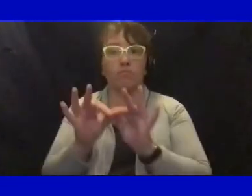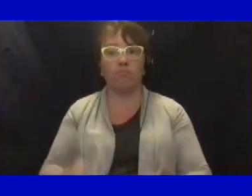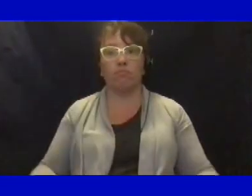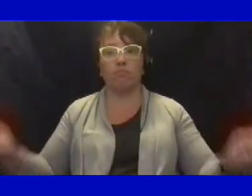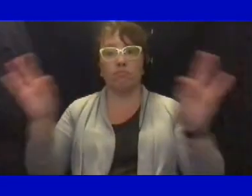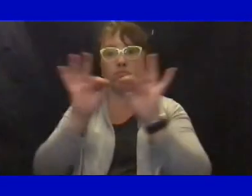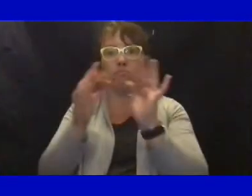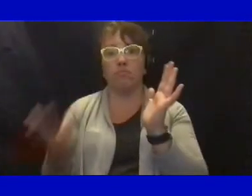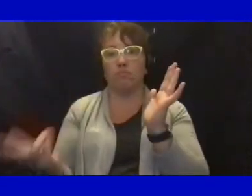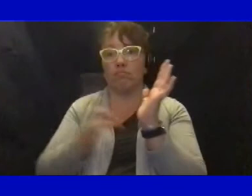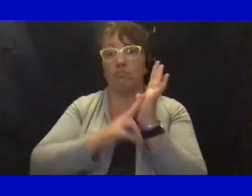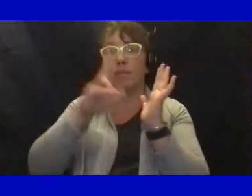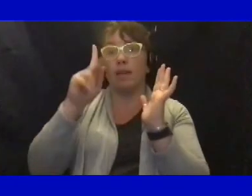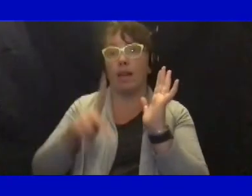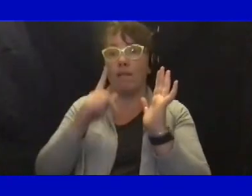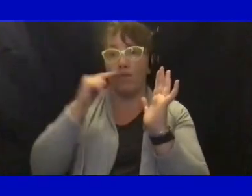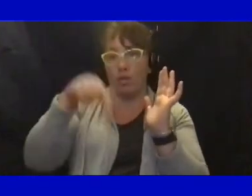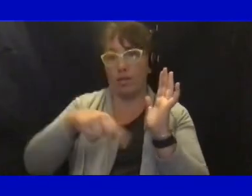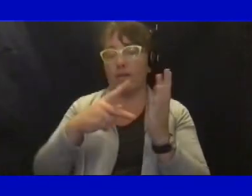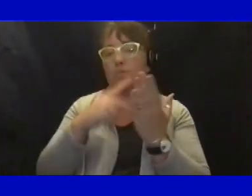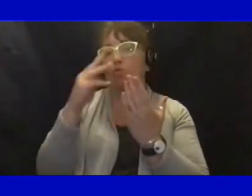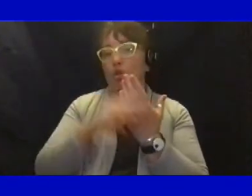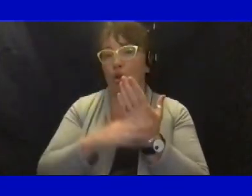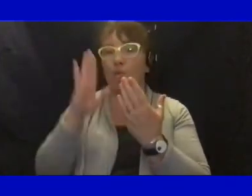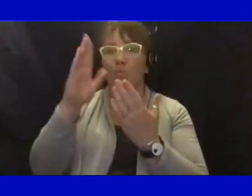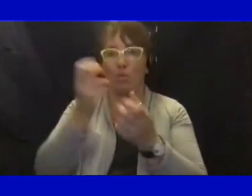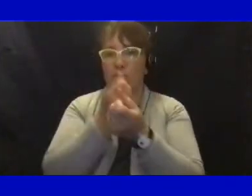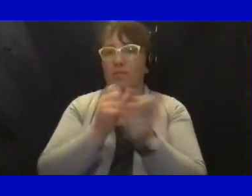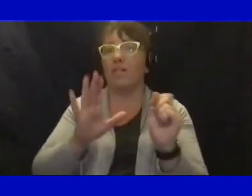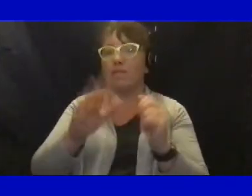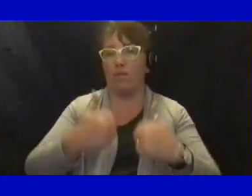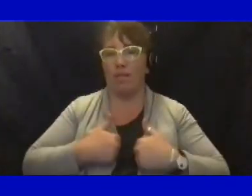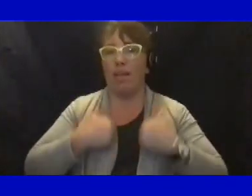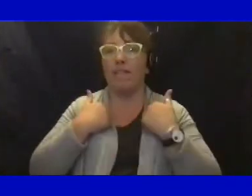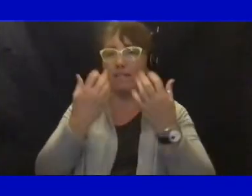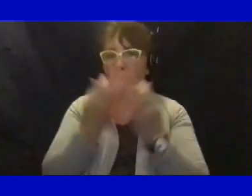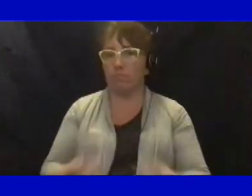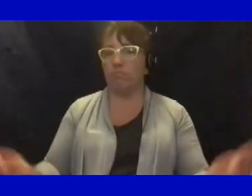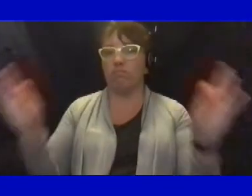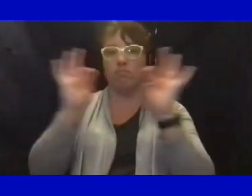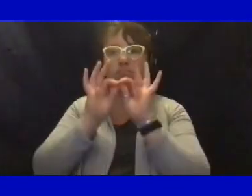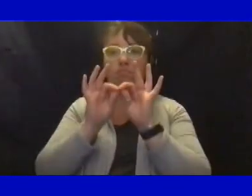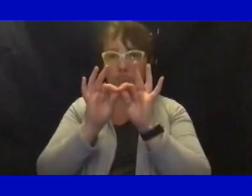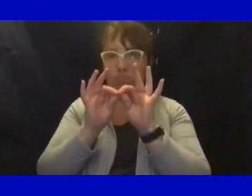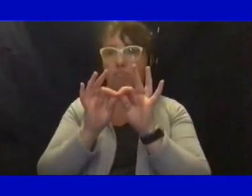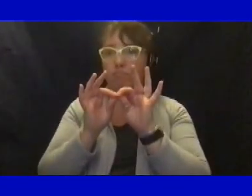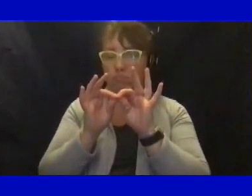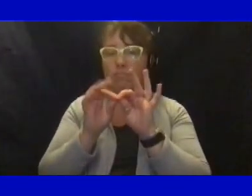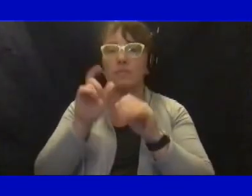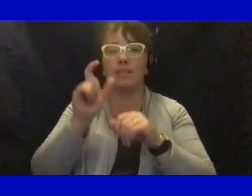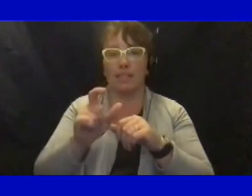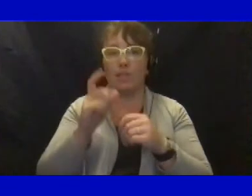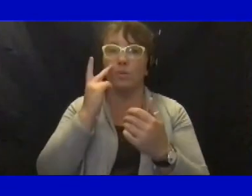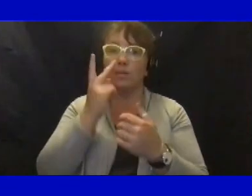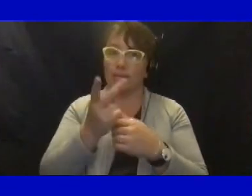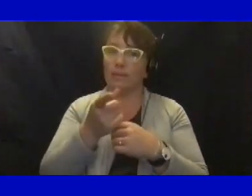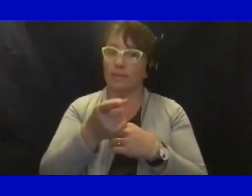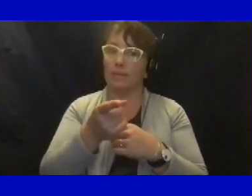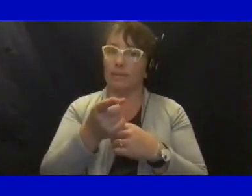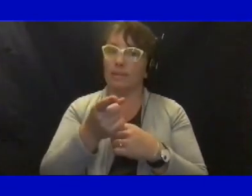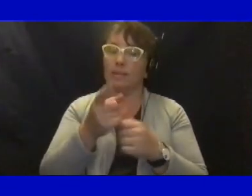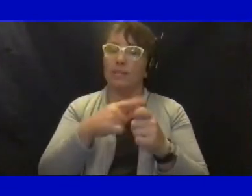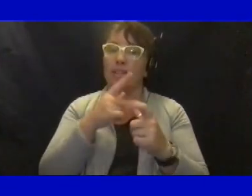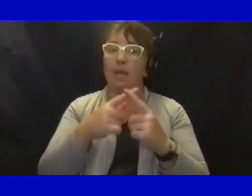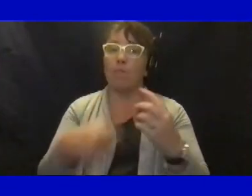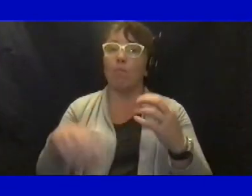this alerting program. It's going to be something that we use on a regular basis. And there's certain things that we can do with this that we can't do